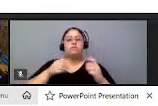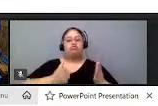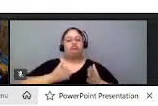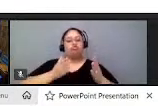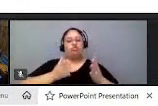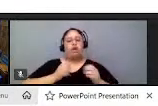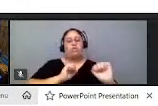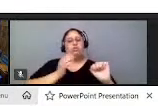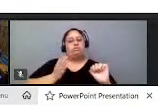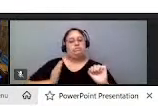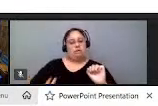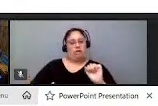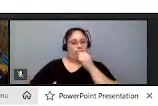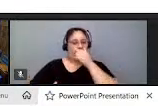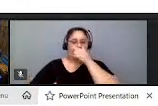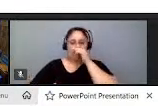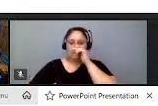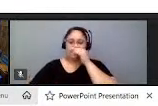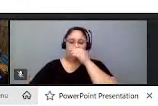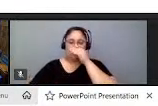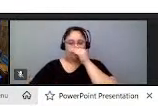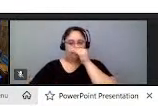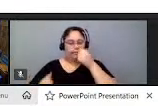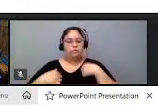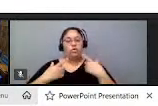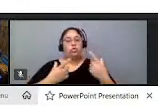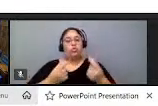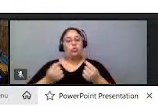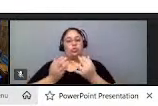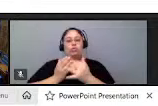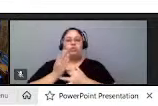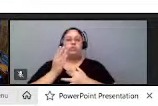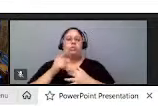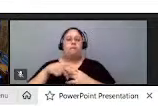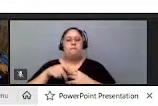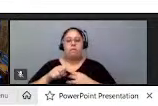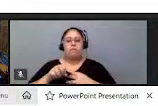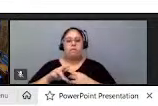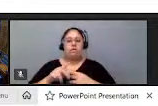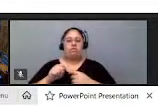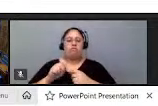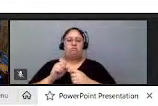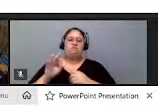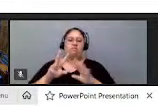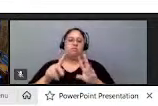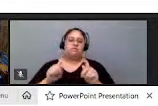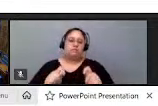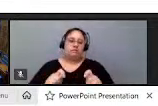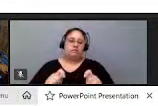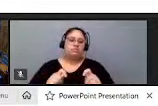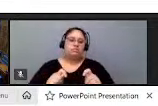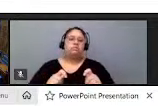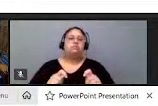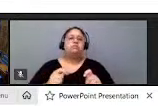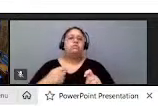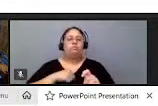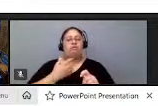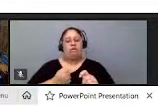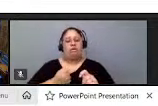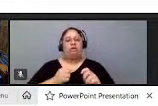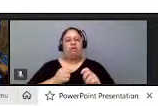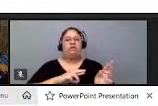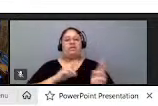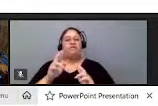side um and we are doing that through uh the port of Cape Town we do have a a reer